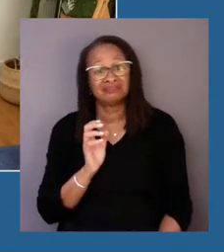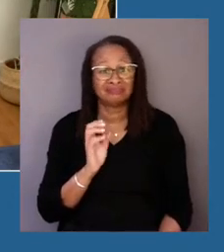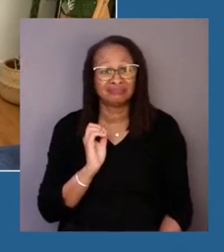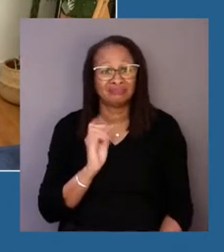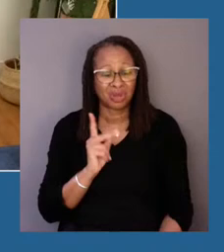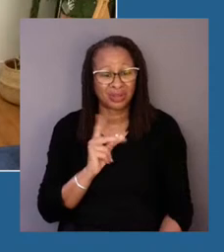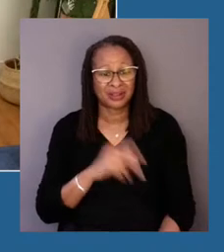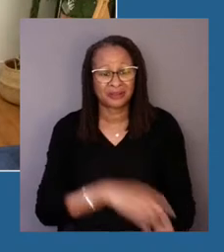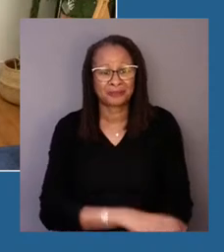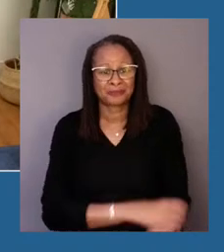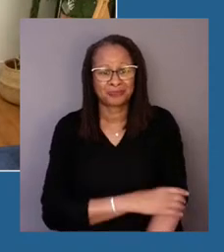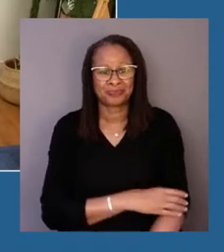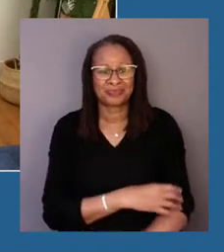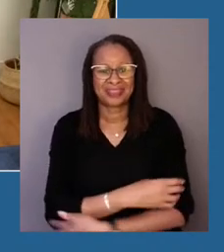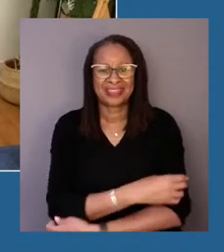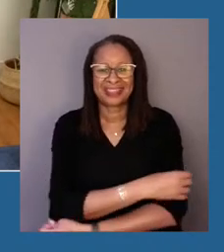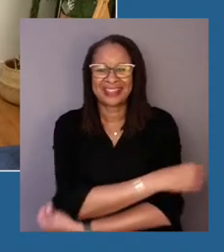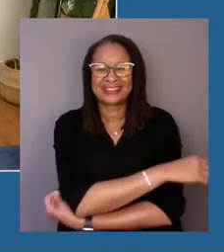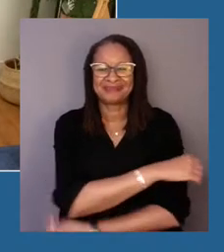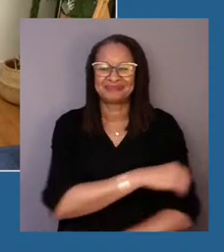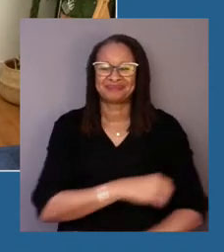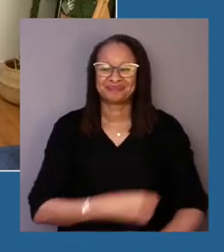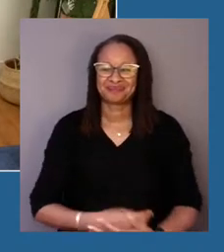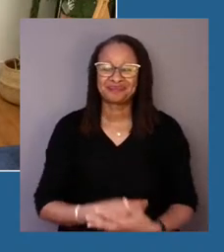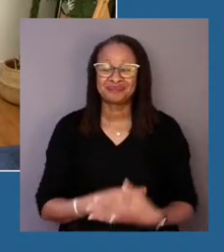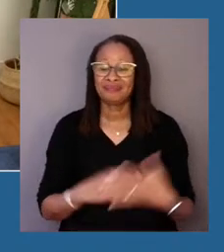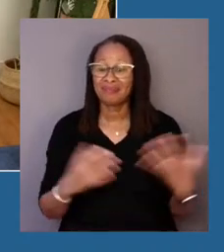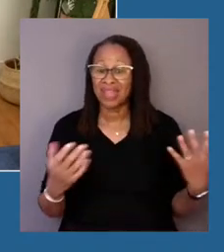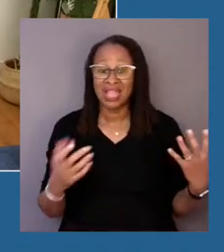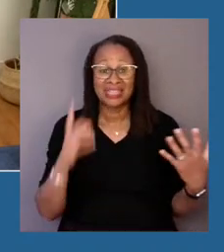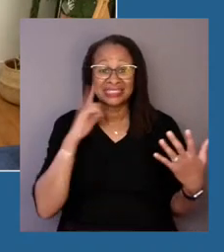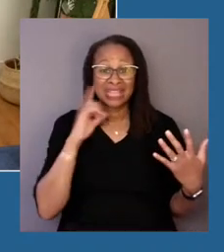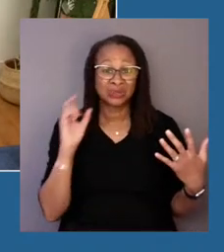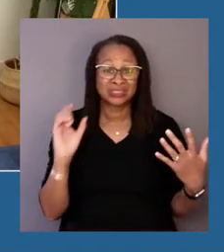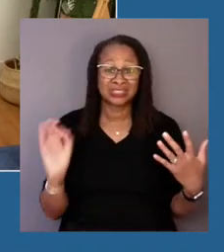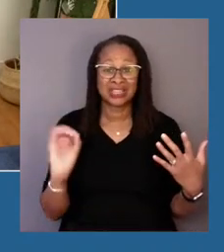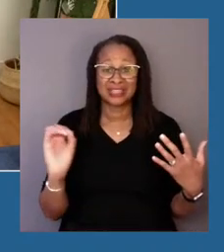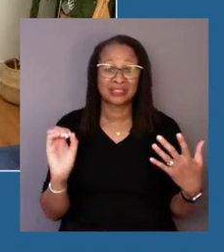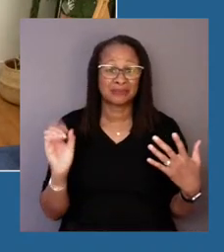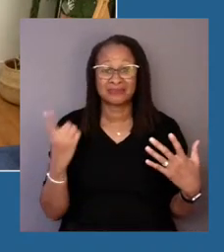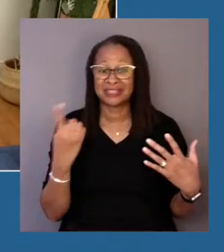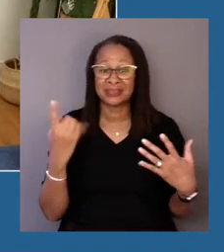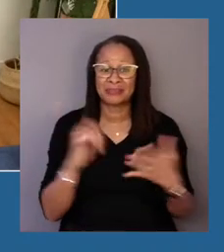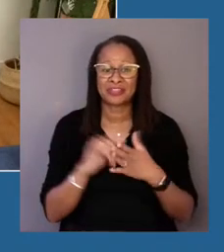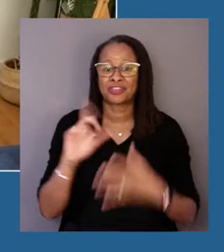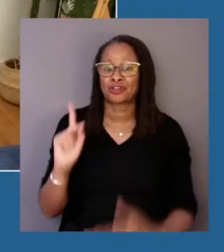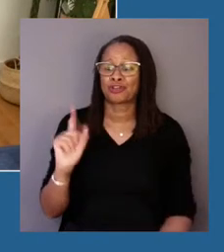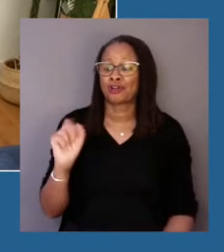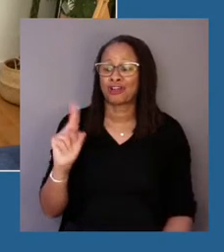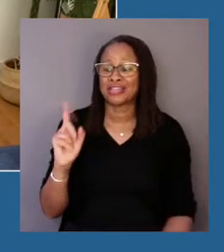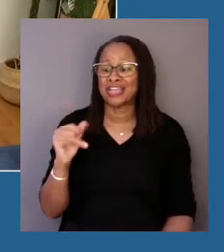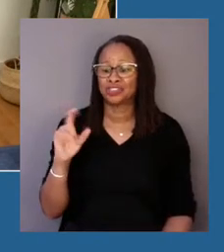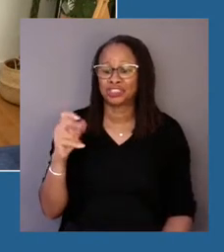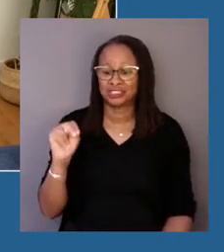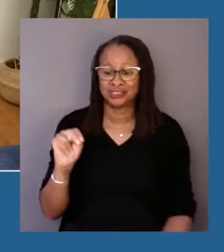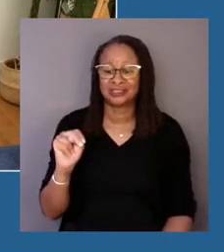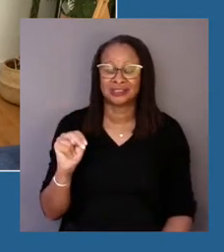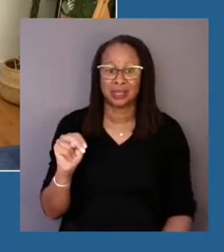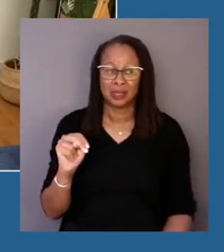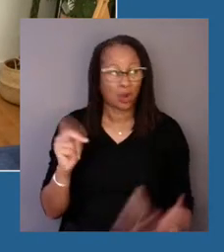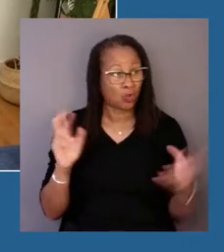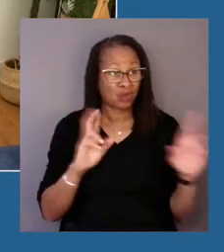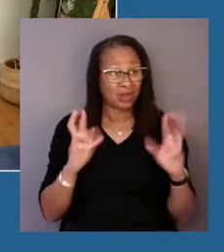Sounds so glamorous. Anyway. It does. She makes it sound like something the Kardashians are like lining up to do.